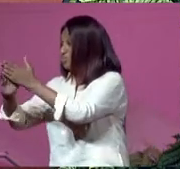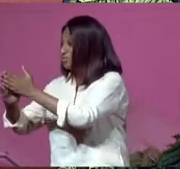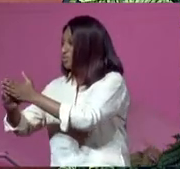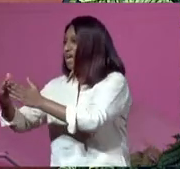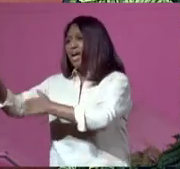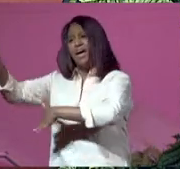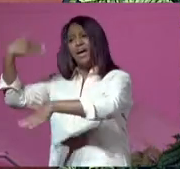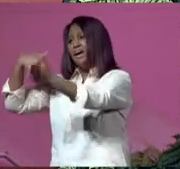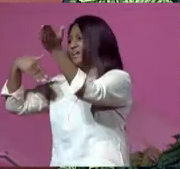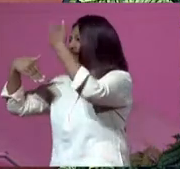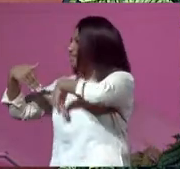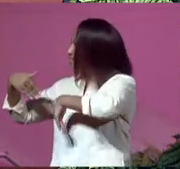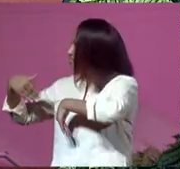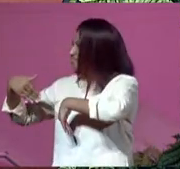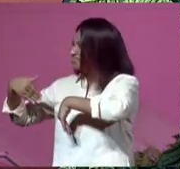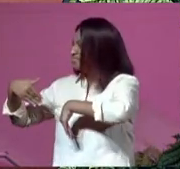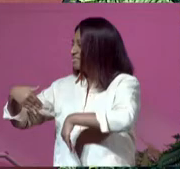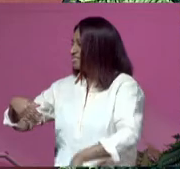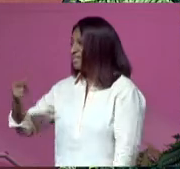see a man.